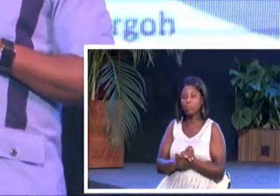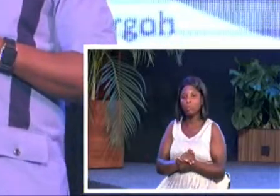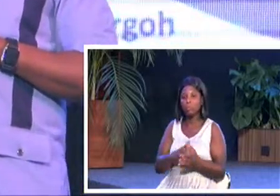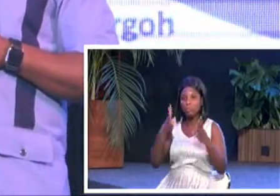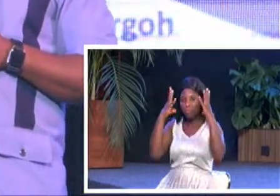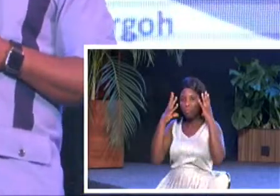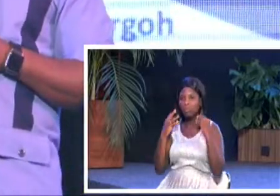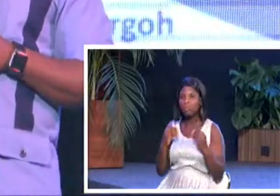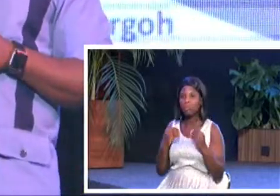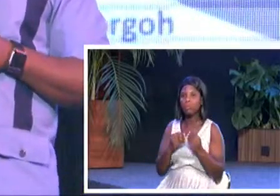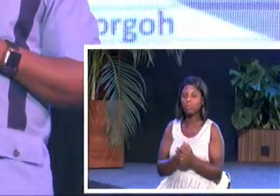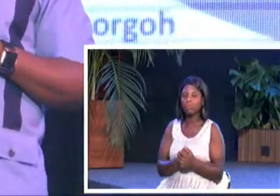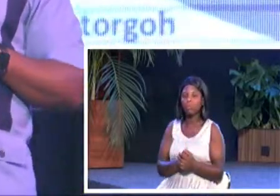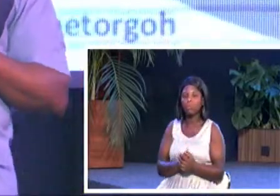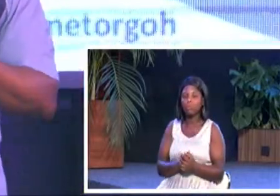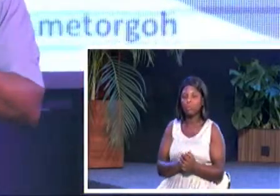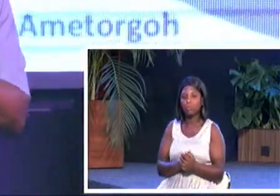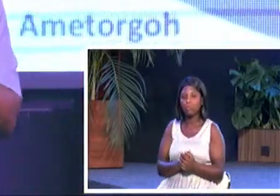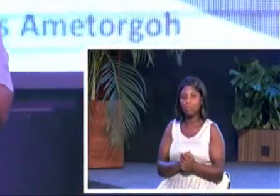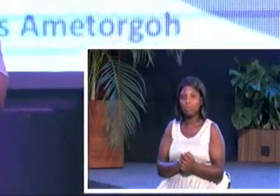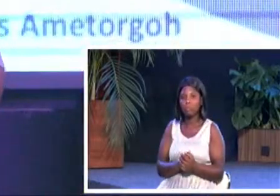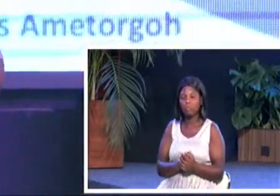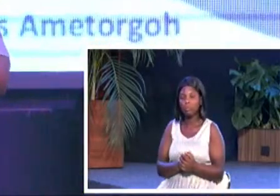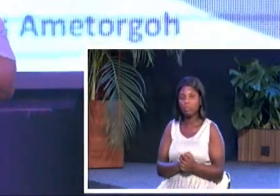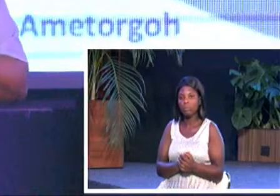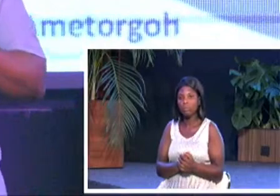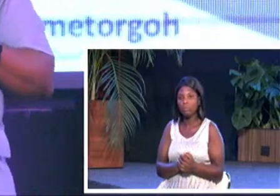user experience design, when you pick an app,